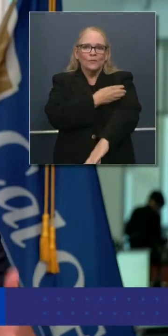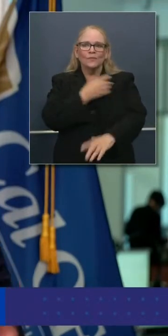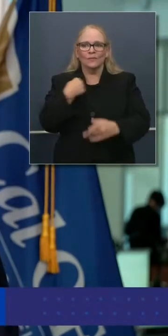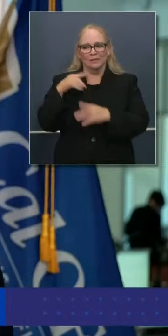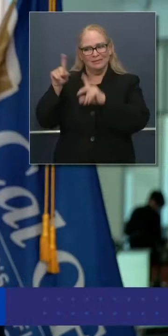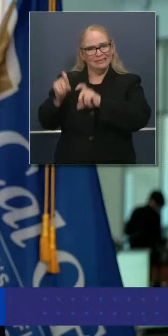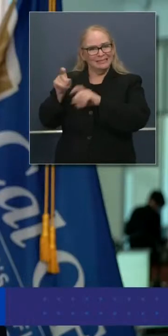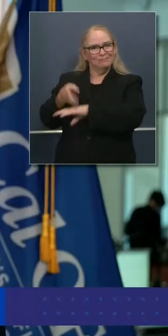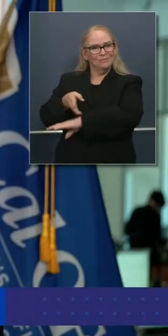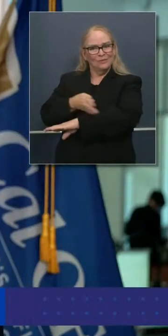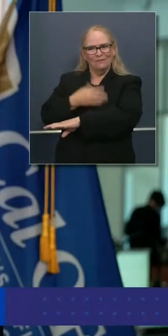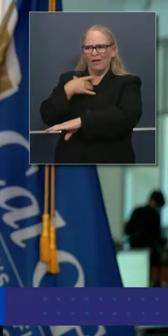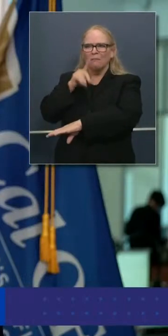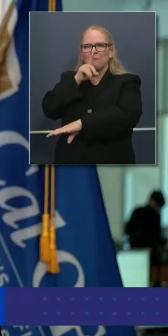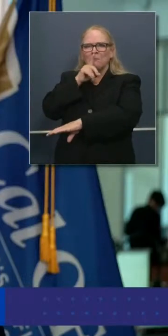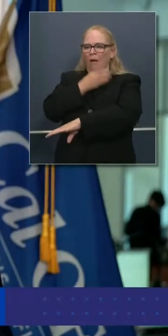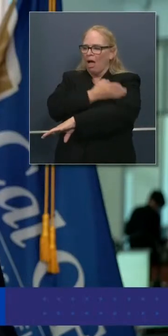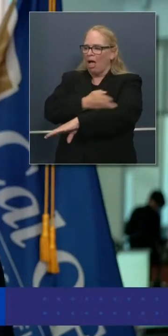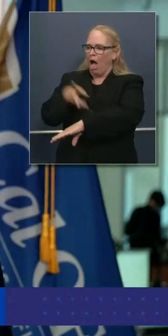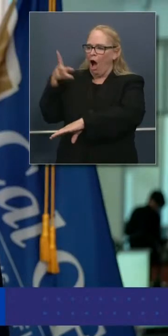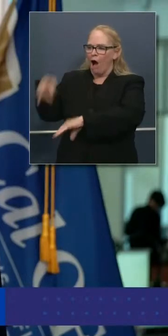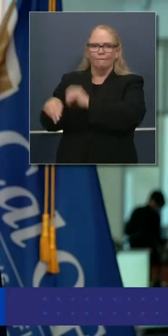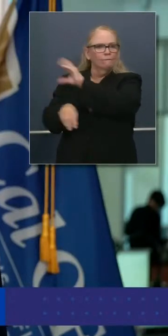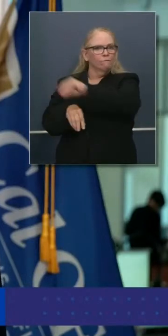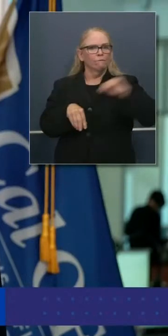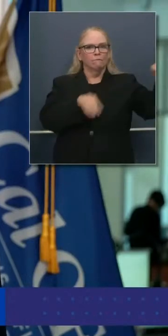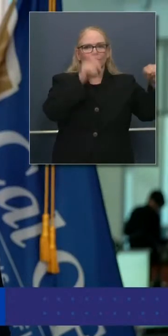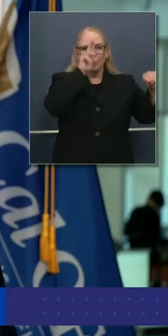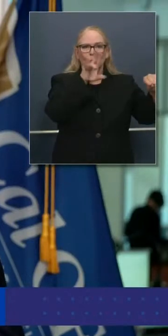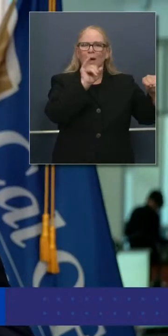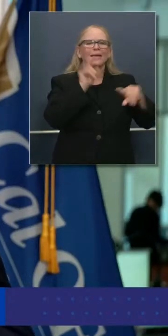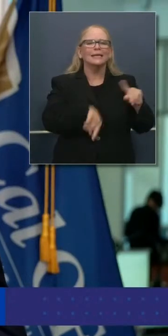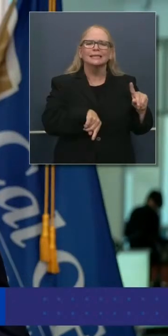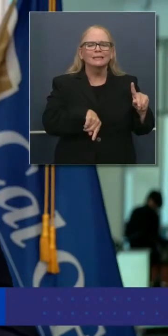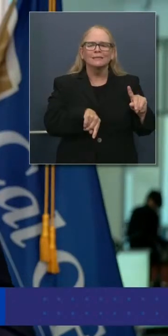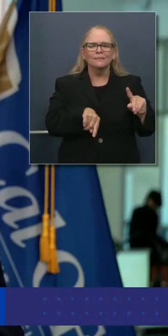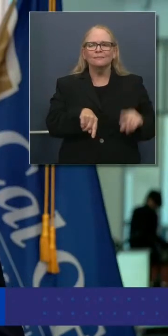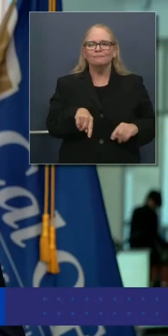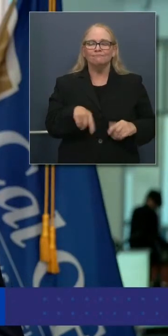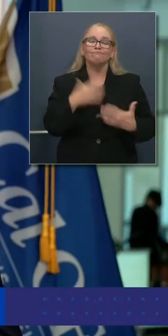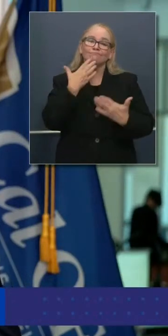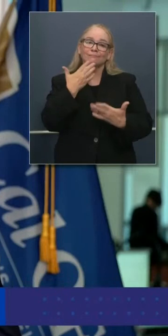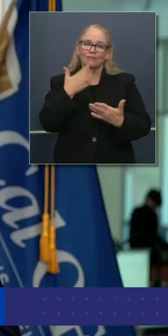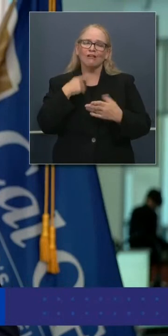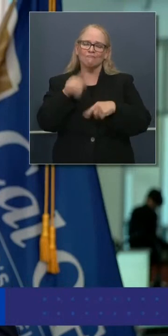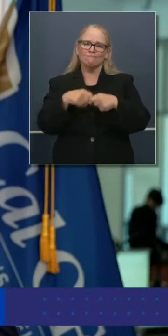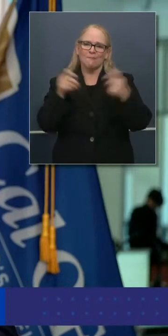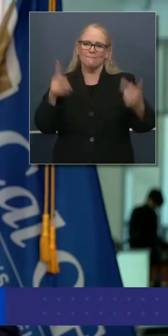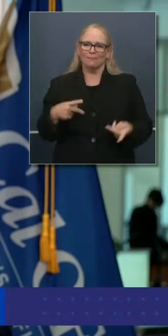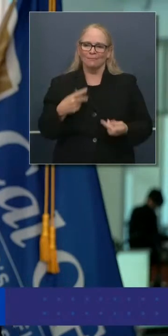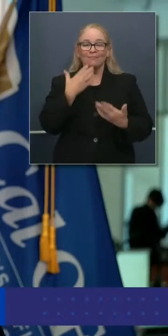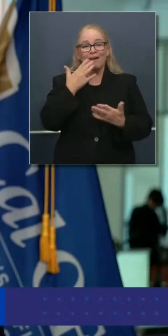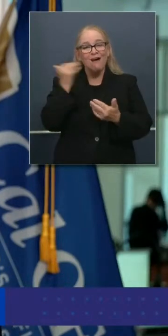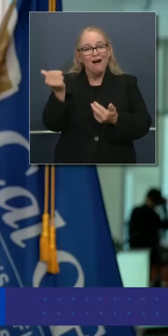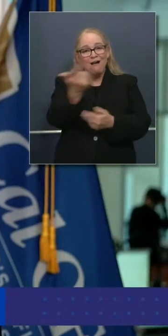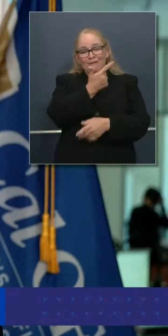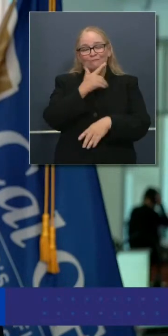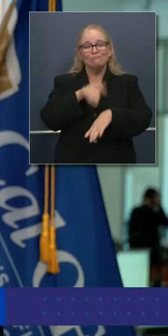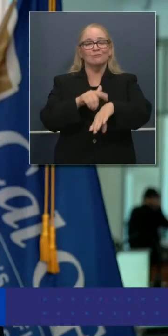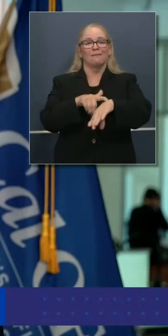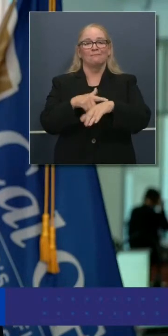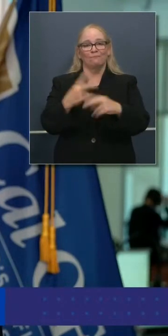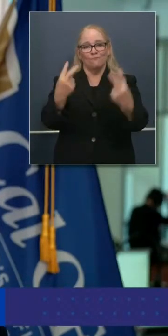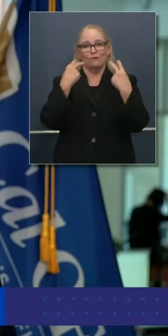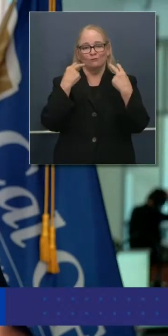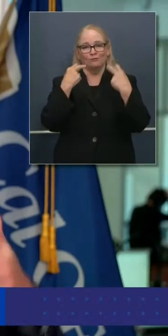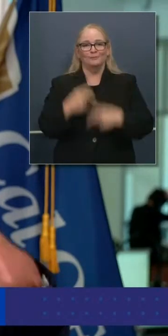turnaround, testing timelines. With that, as always, let me thank each and every one of you for your time